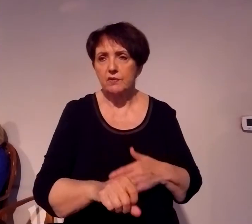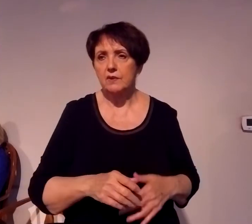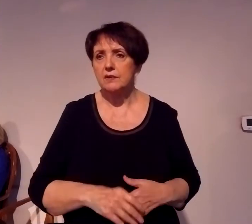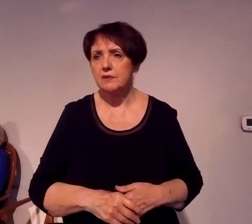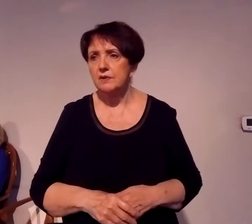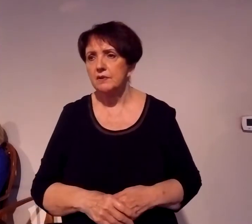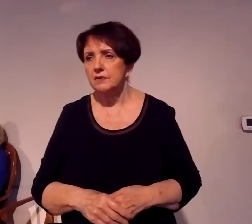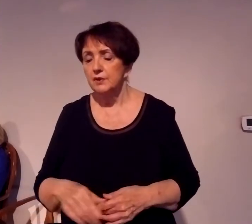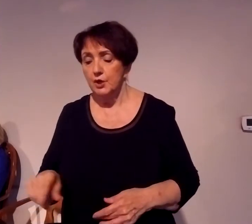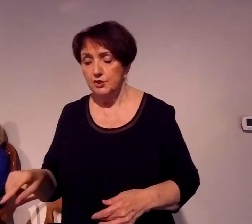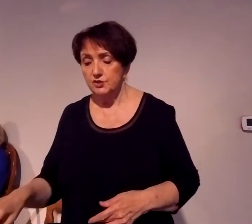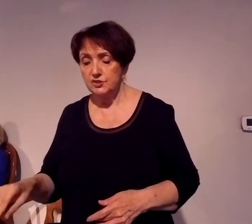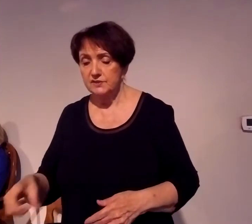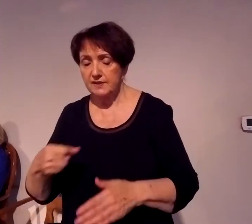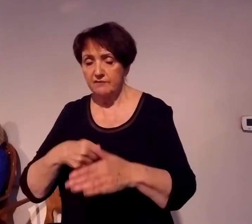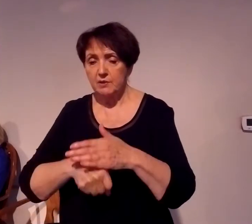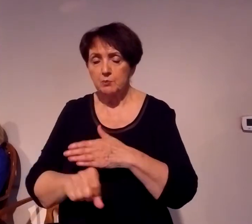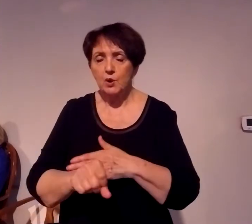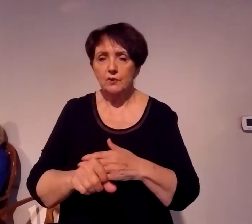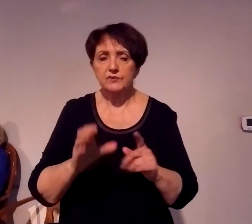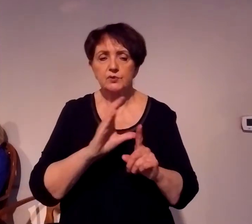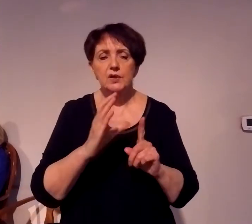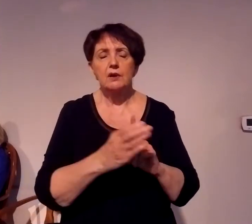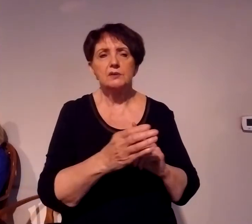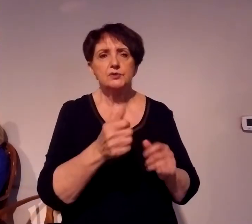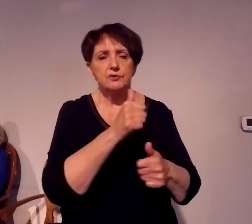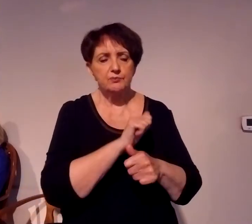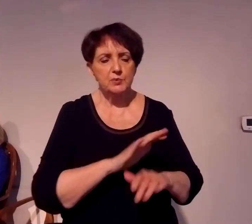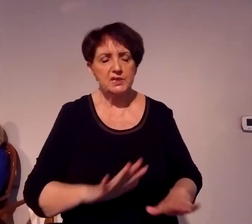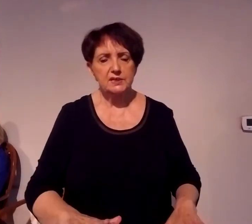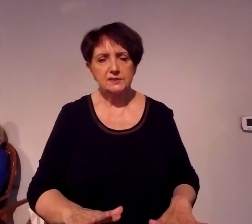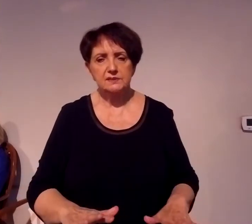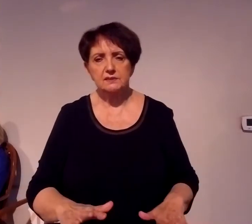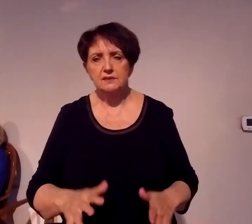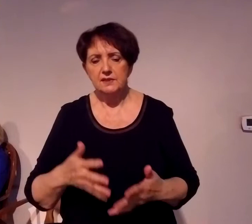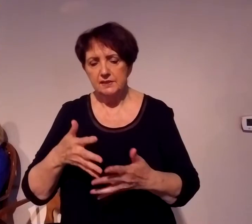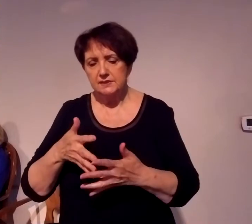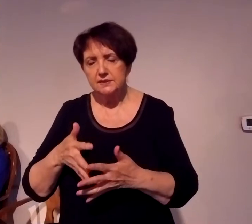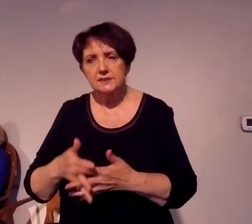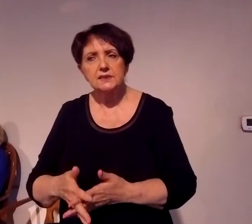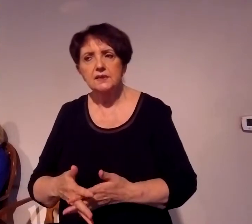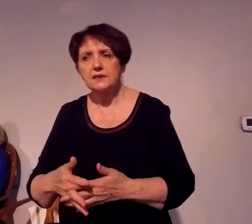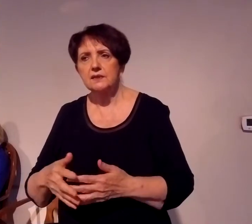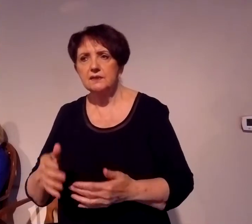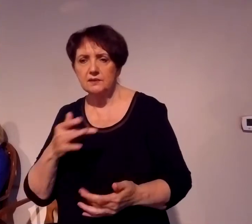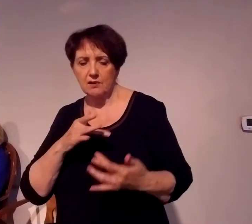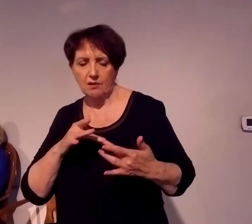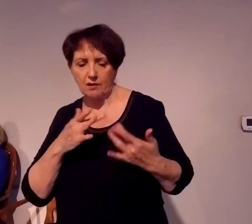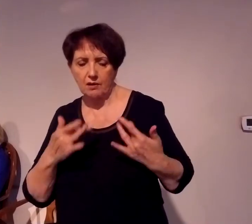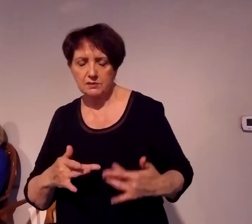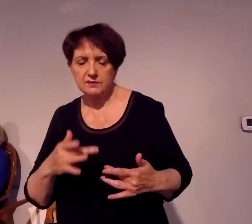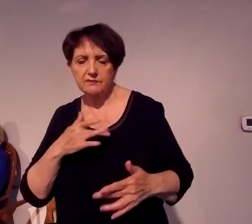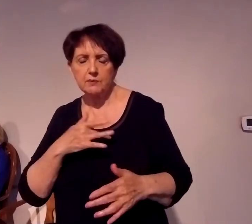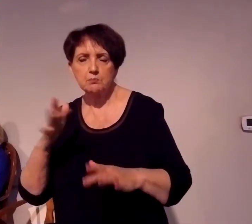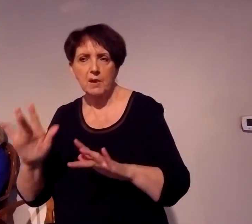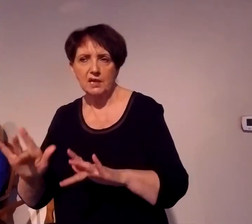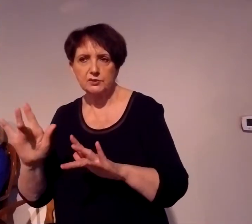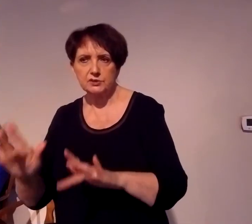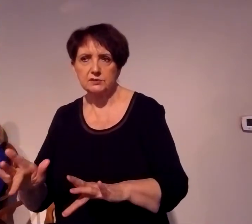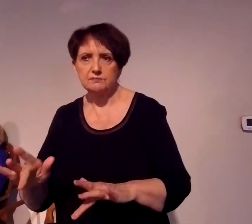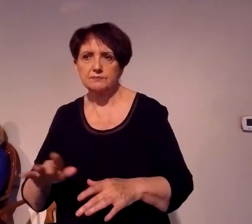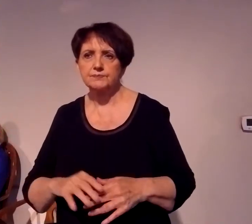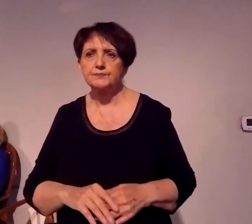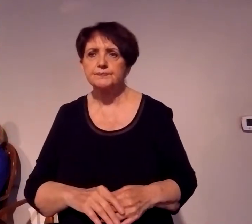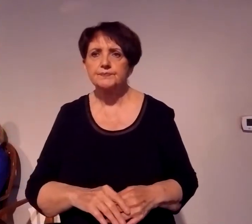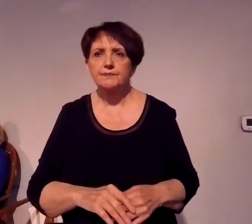She's giving birth to a culture of peace seated in hearts of compassion and whole system collaboration. She